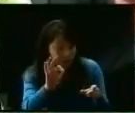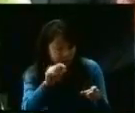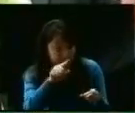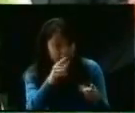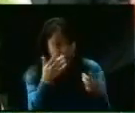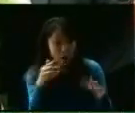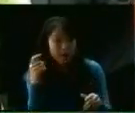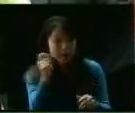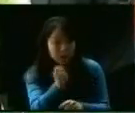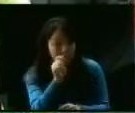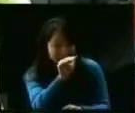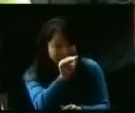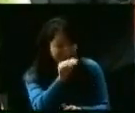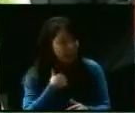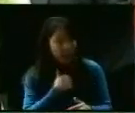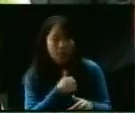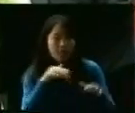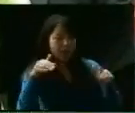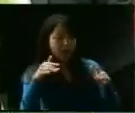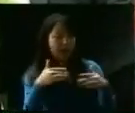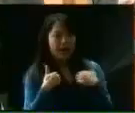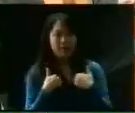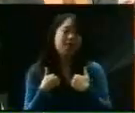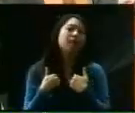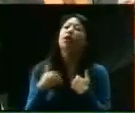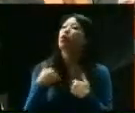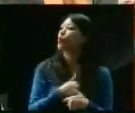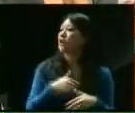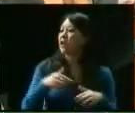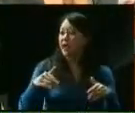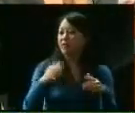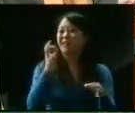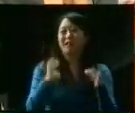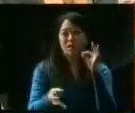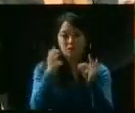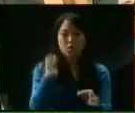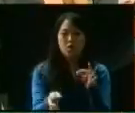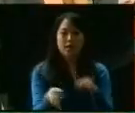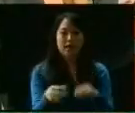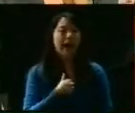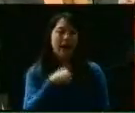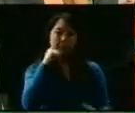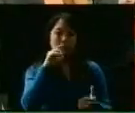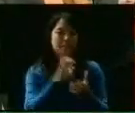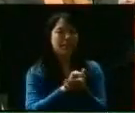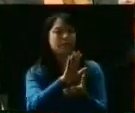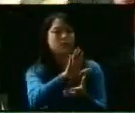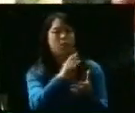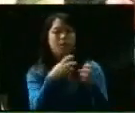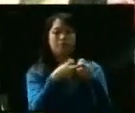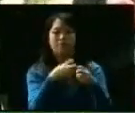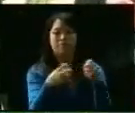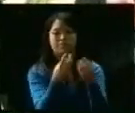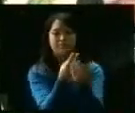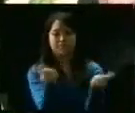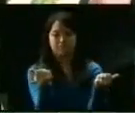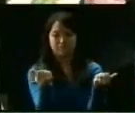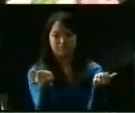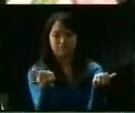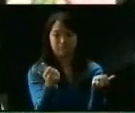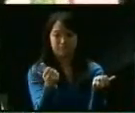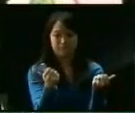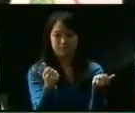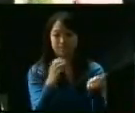judge and said, we're not getting this in discovery? We haven't been to the court itself. I believe that's your remedy to your problem. I mean, commission,